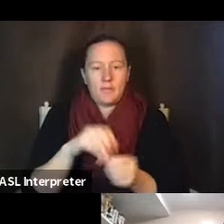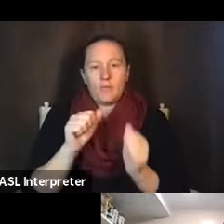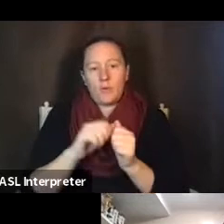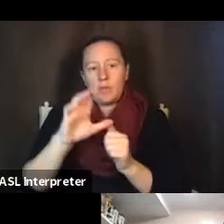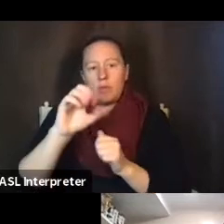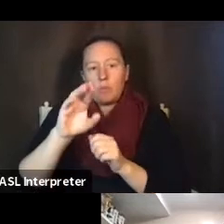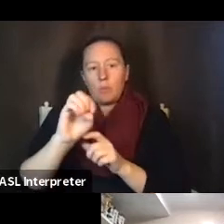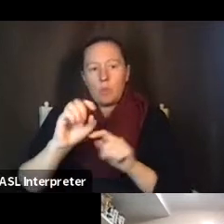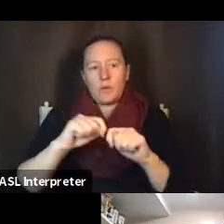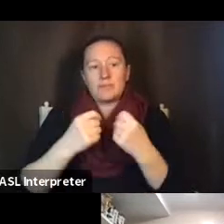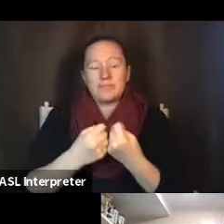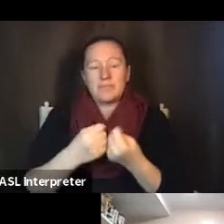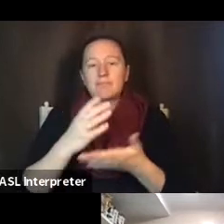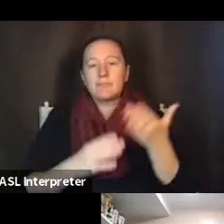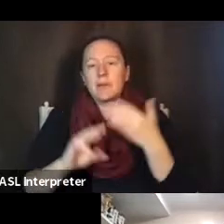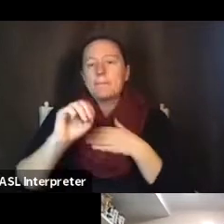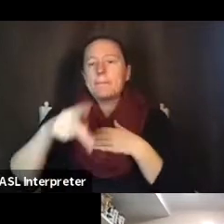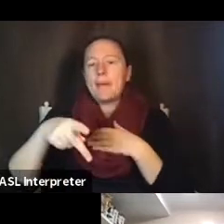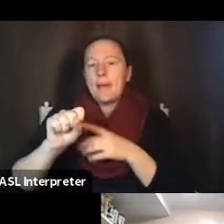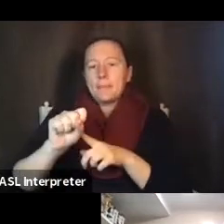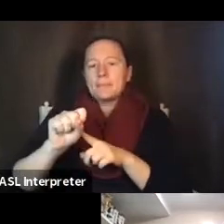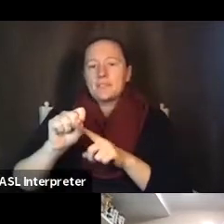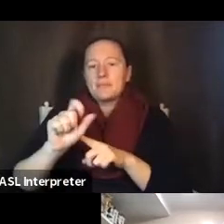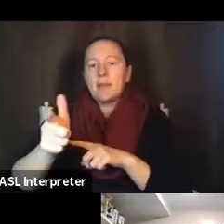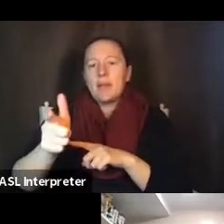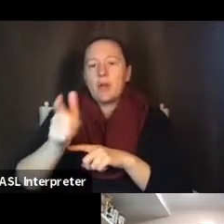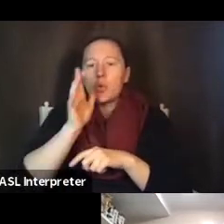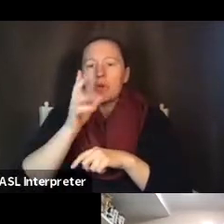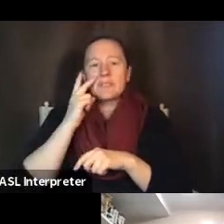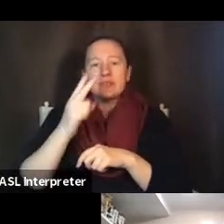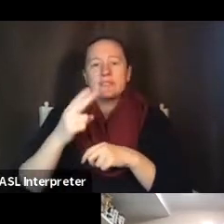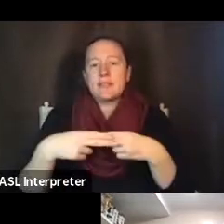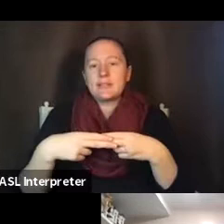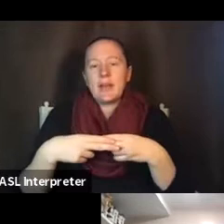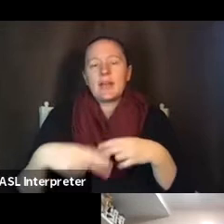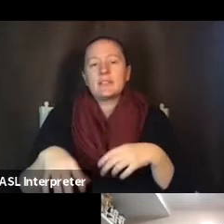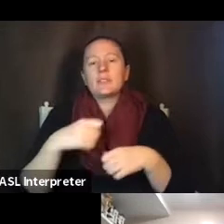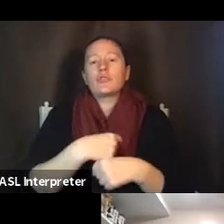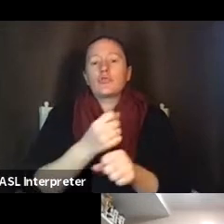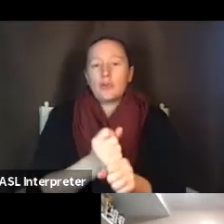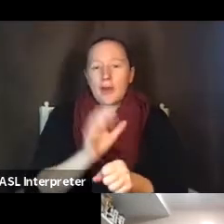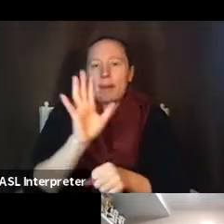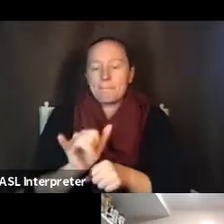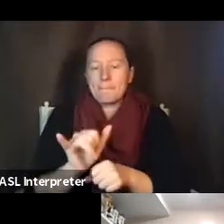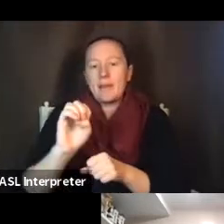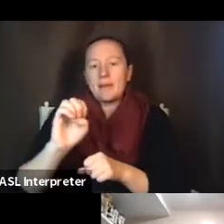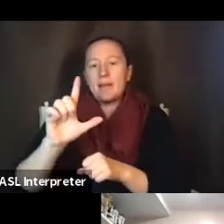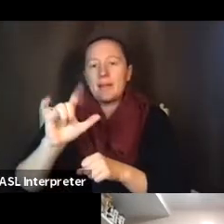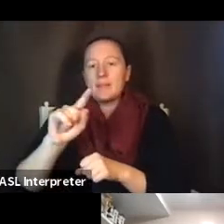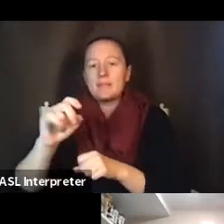of the maps a little bit further along in our presentation, those were created by Elizabeth